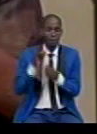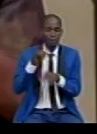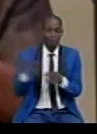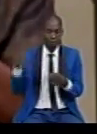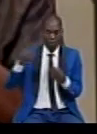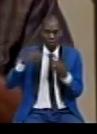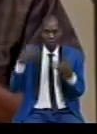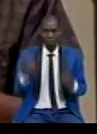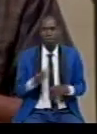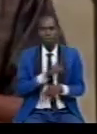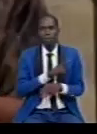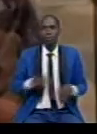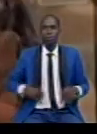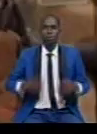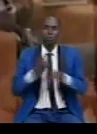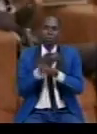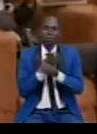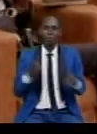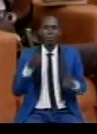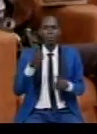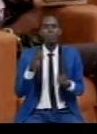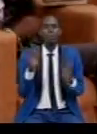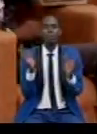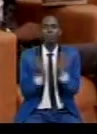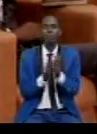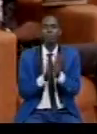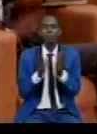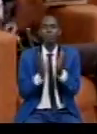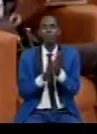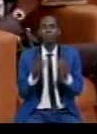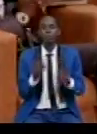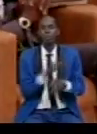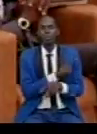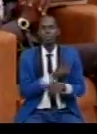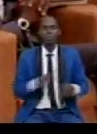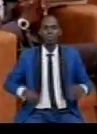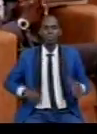me. Praise the Lord!